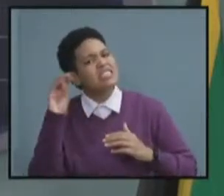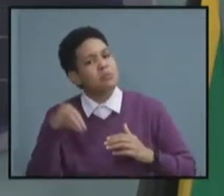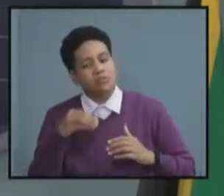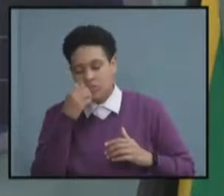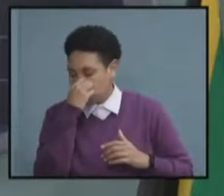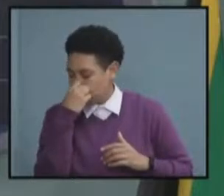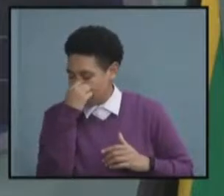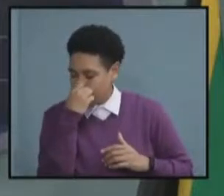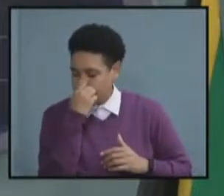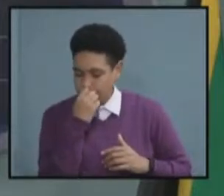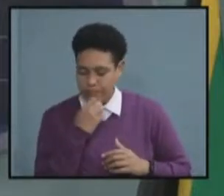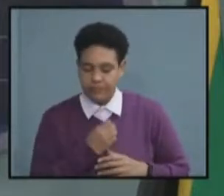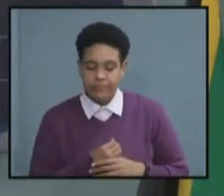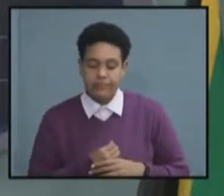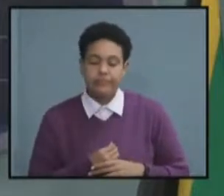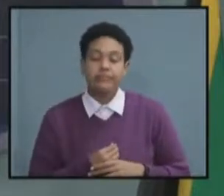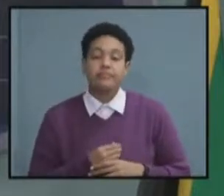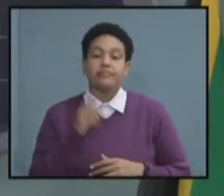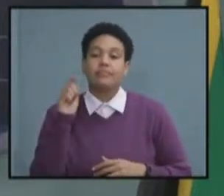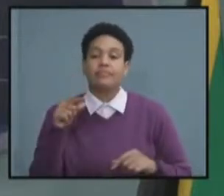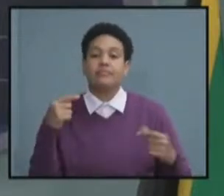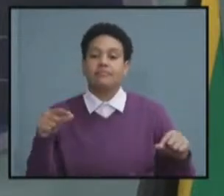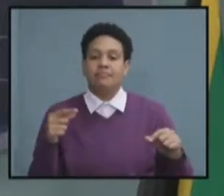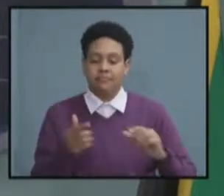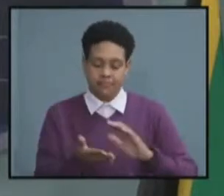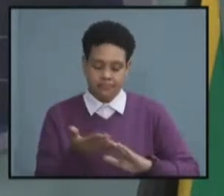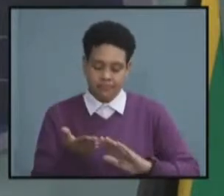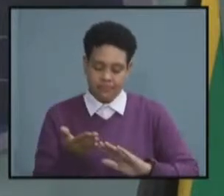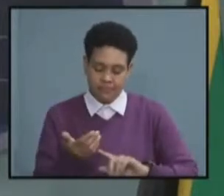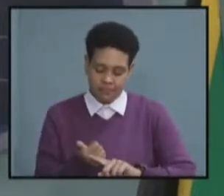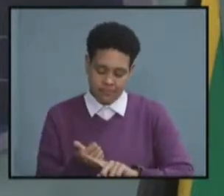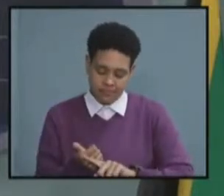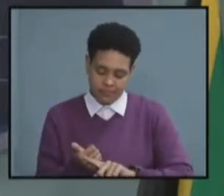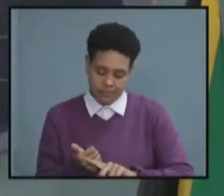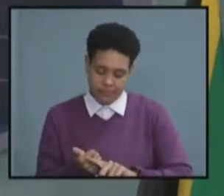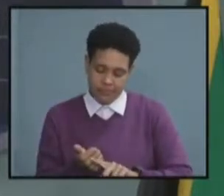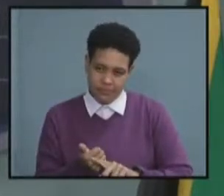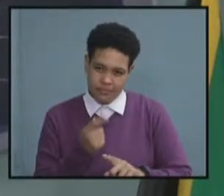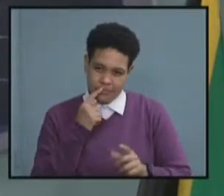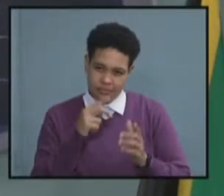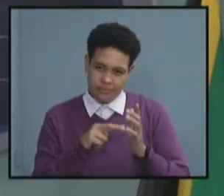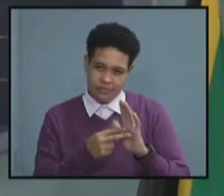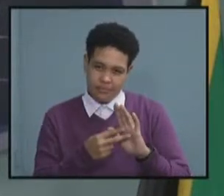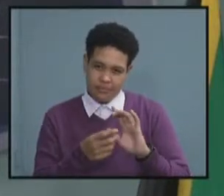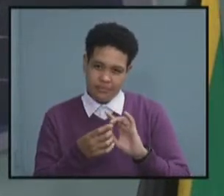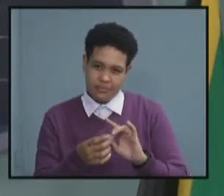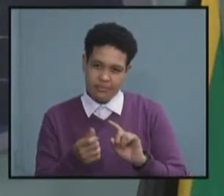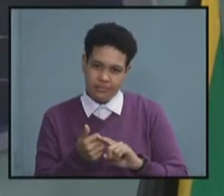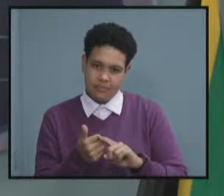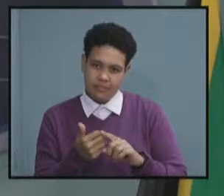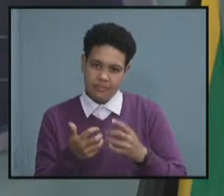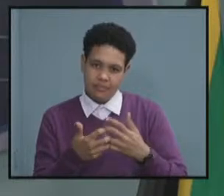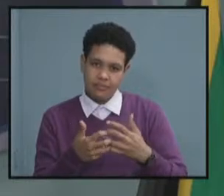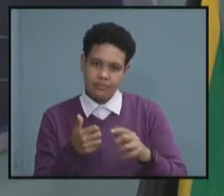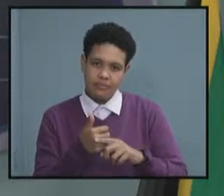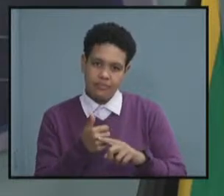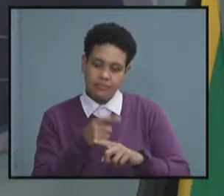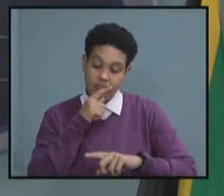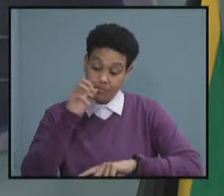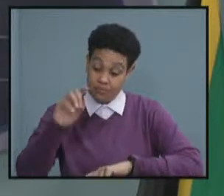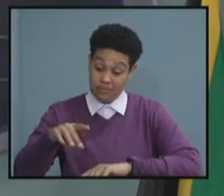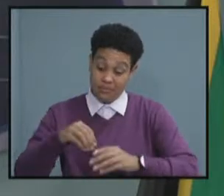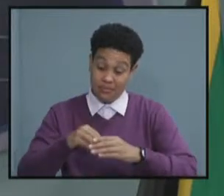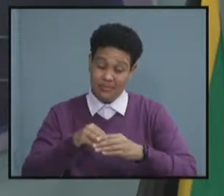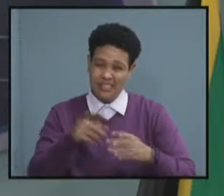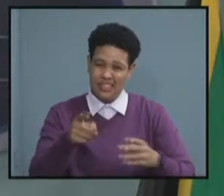have asked where gaming operations in terms of machines are placed